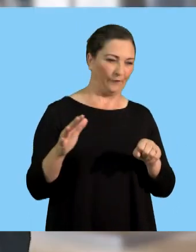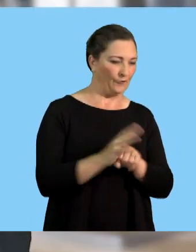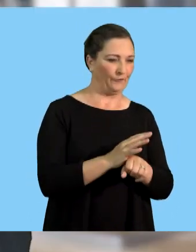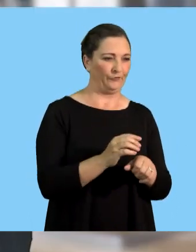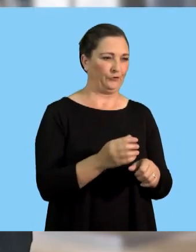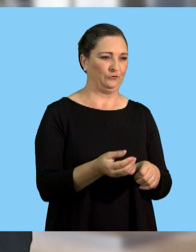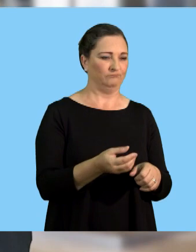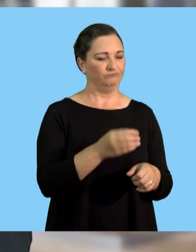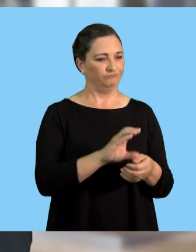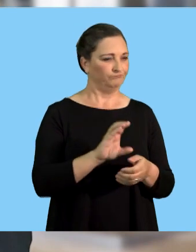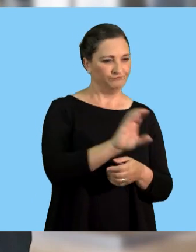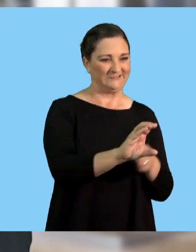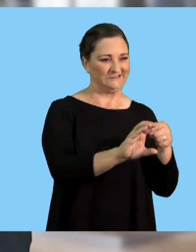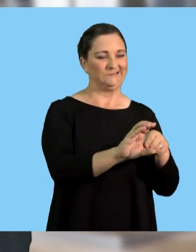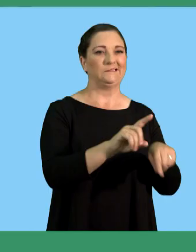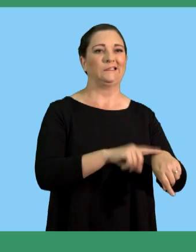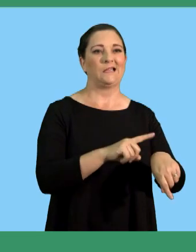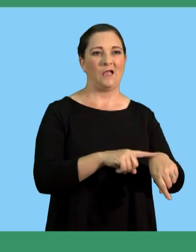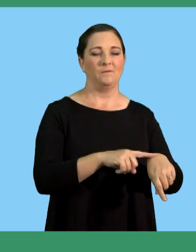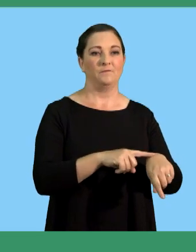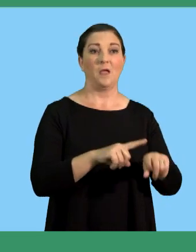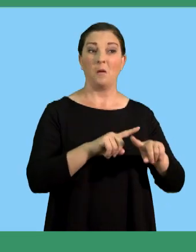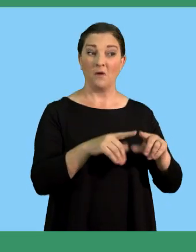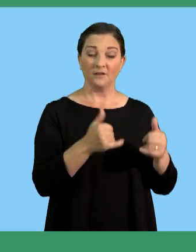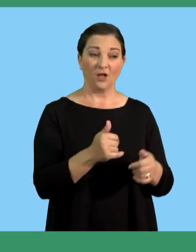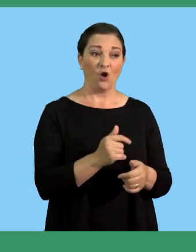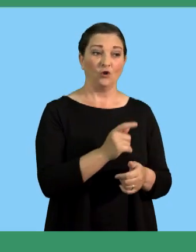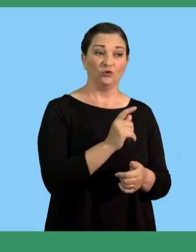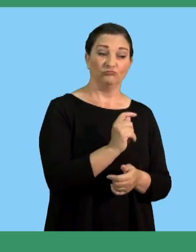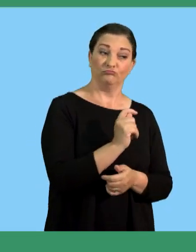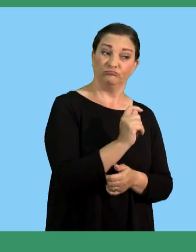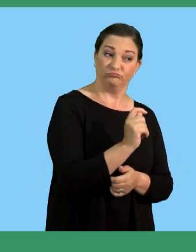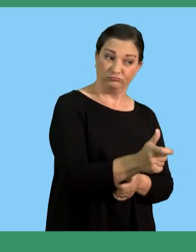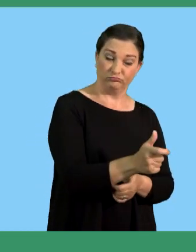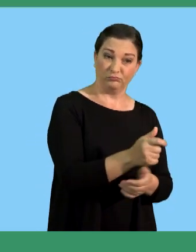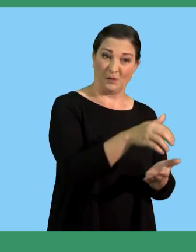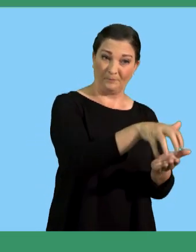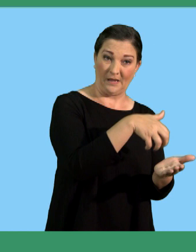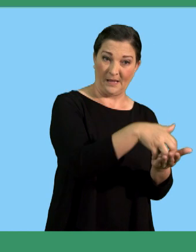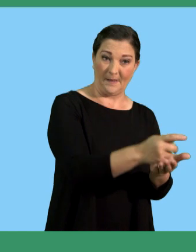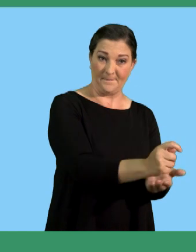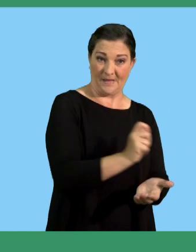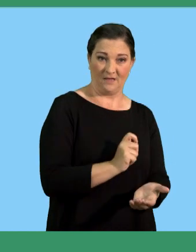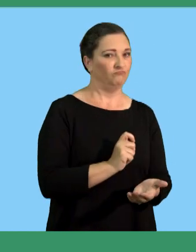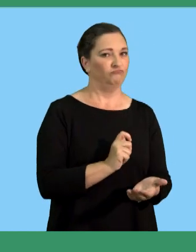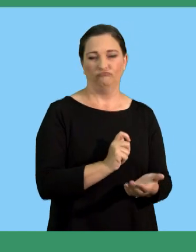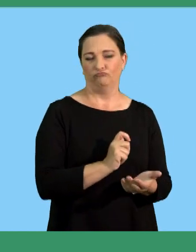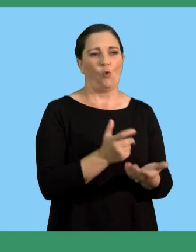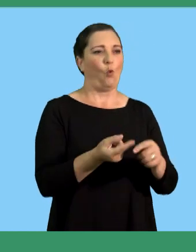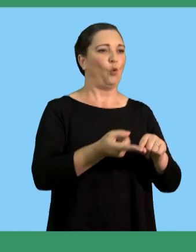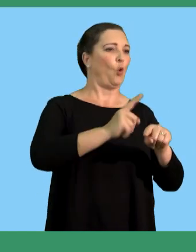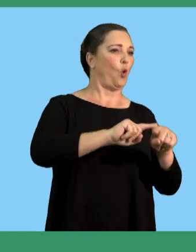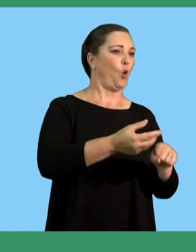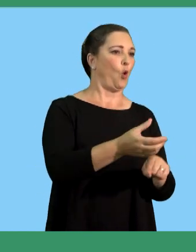investment period. Another advantage is that there's no charges, costs, or commissions payable on this type of investment. And then when we look